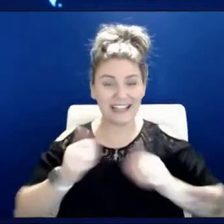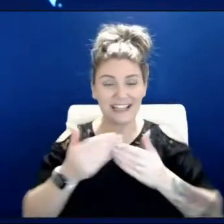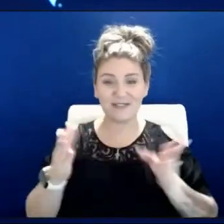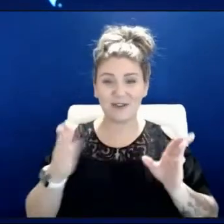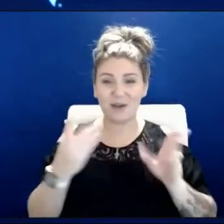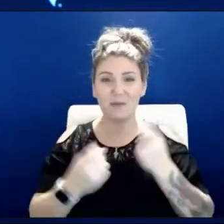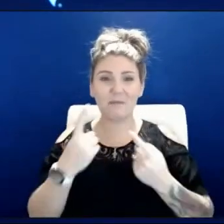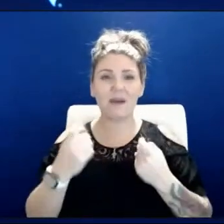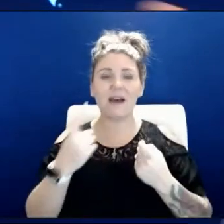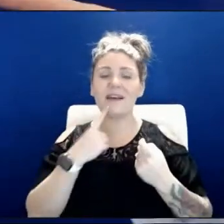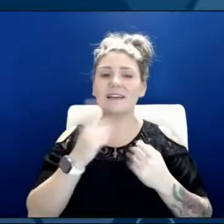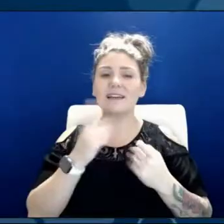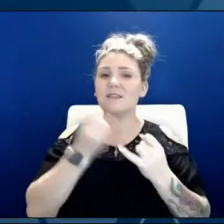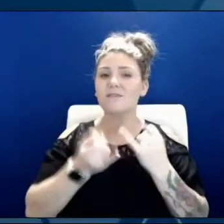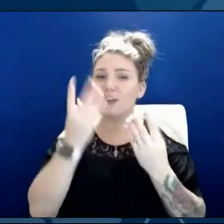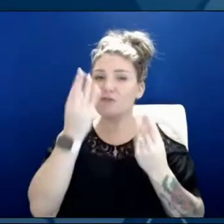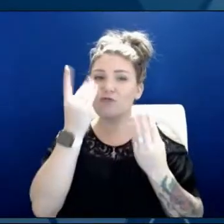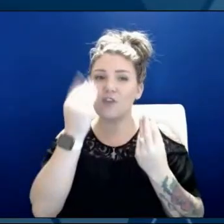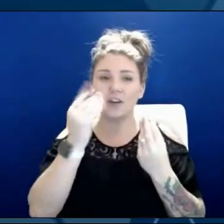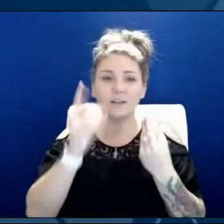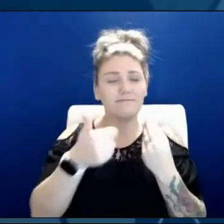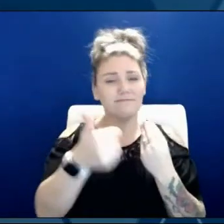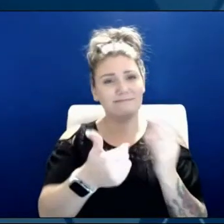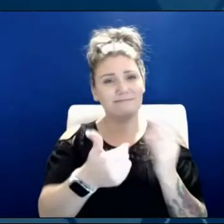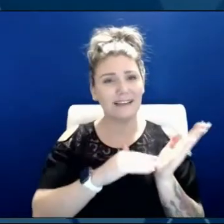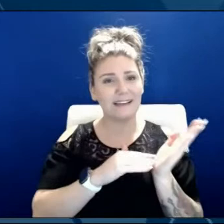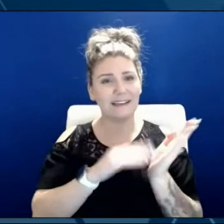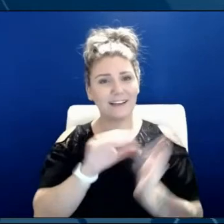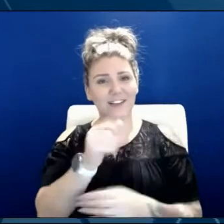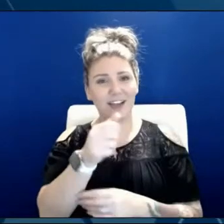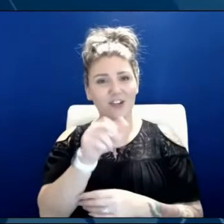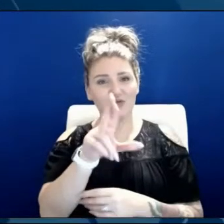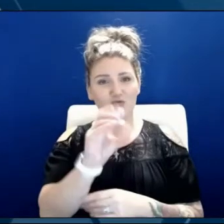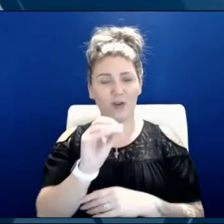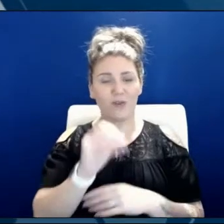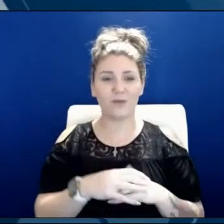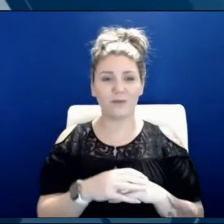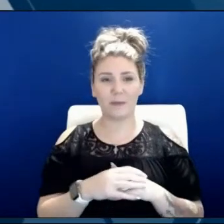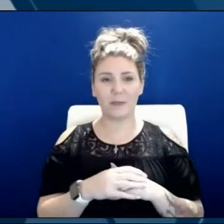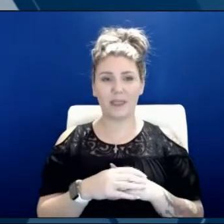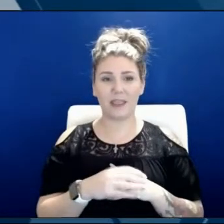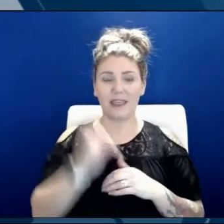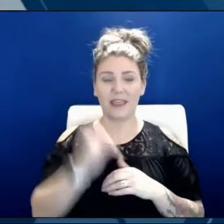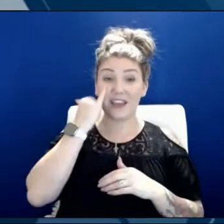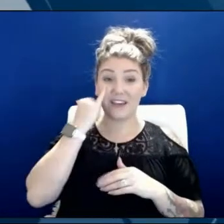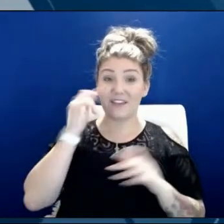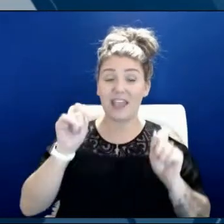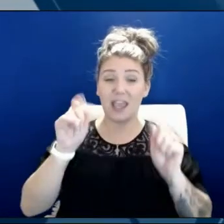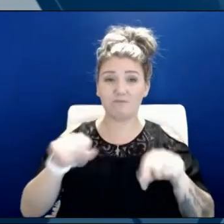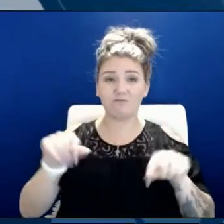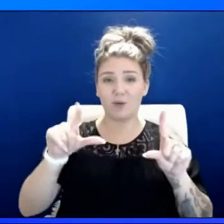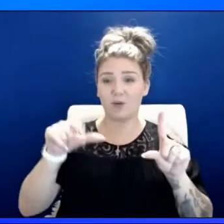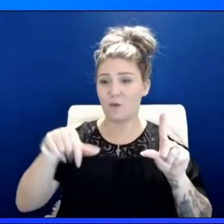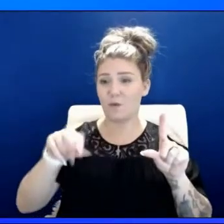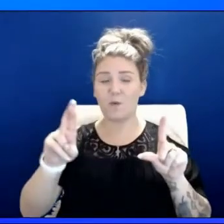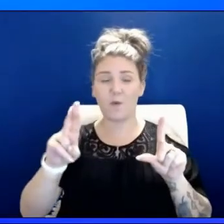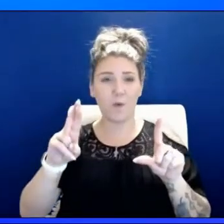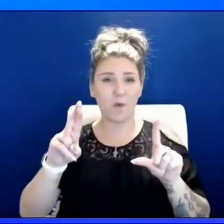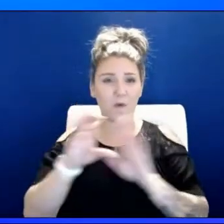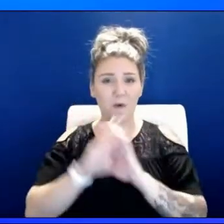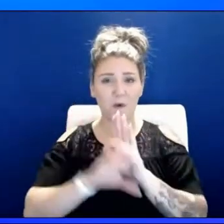from our guests. I'm going to start with Dr. Castro. Well, if we could put up the QR code one last time, I do want to